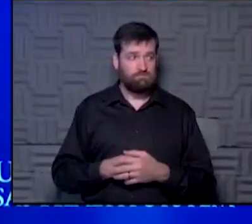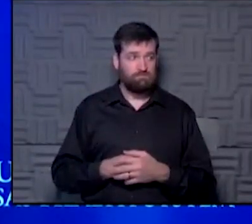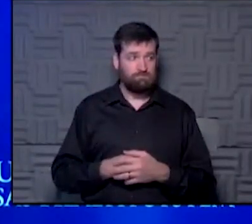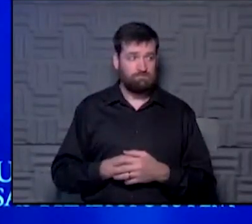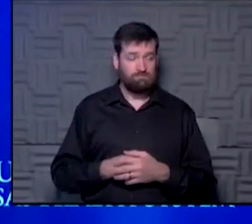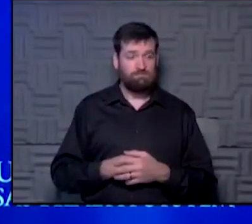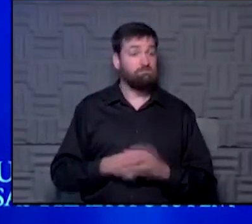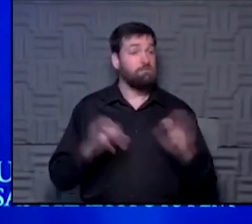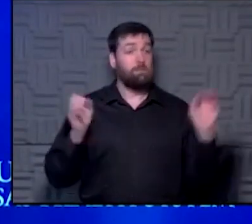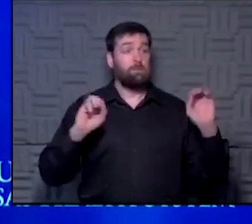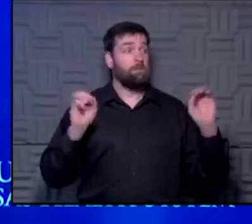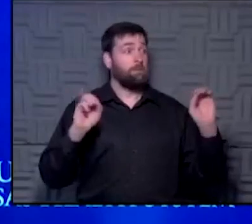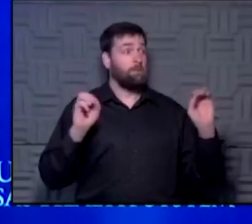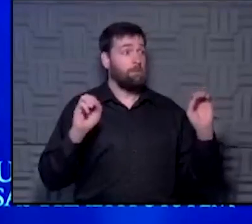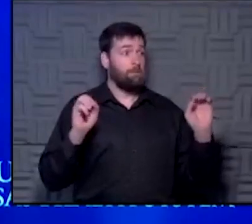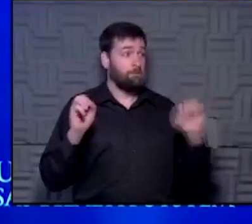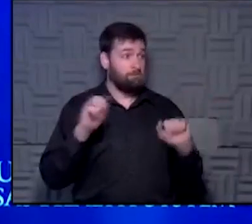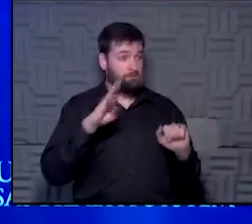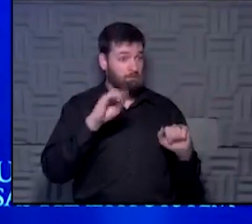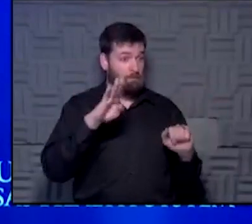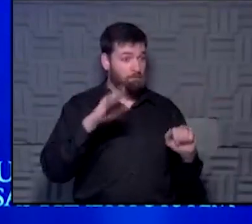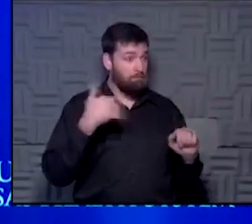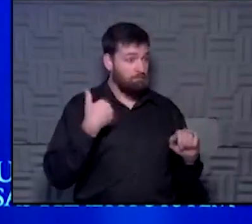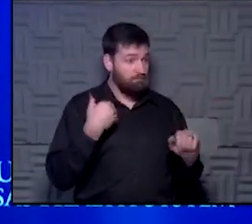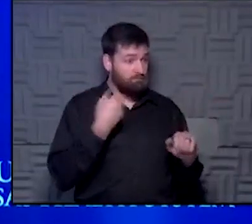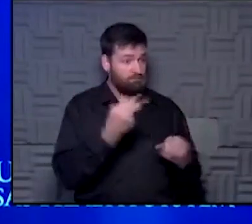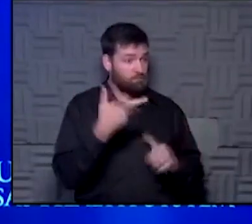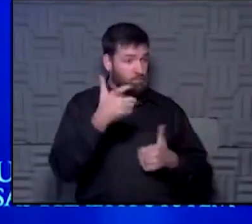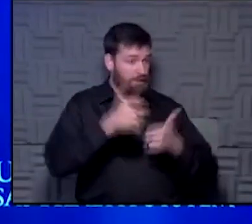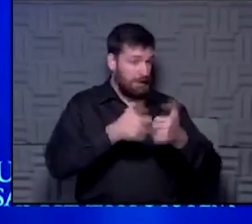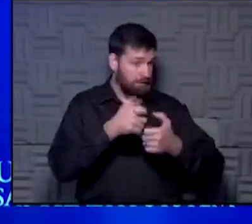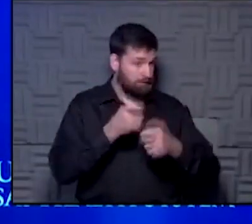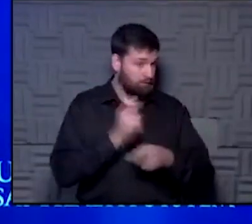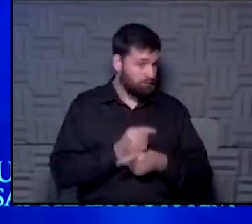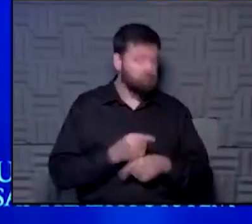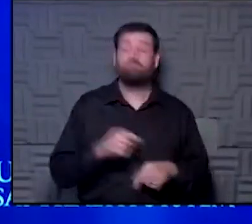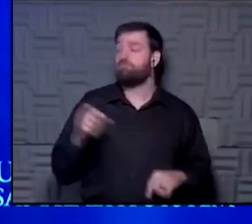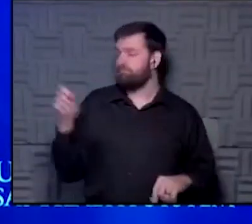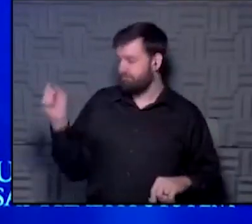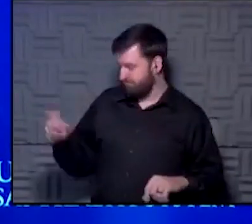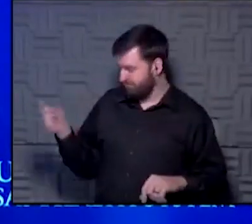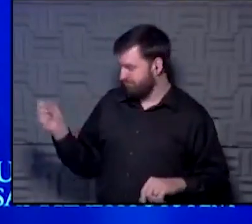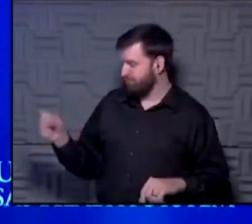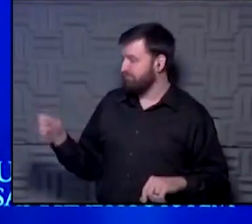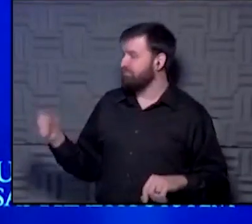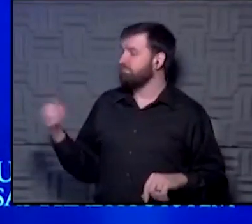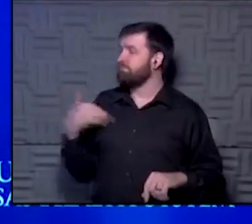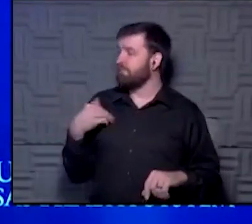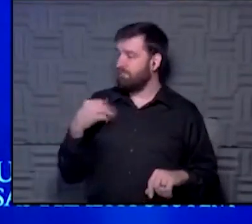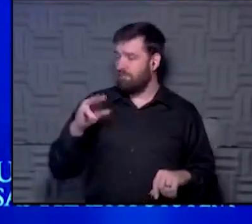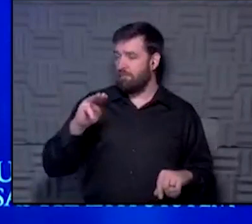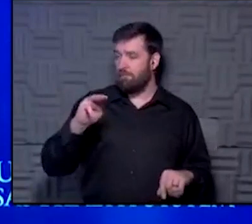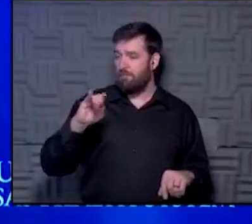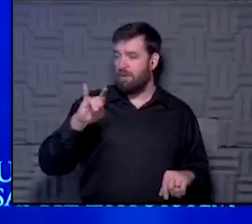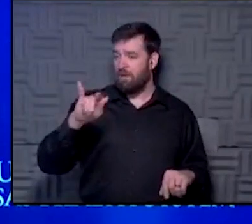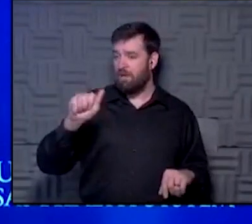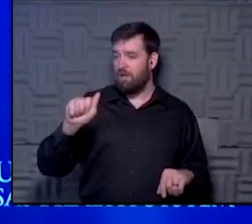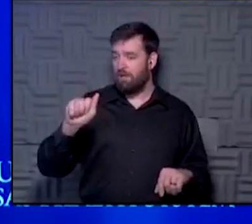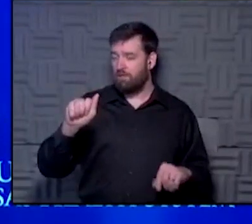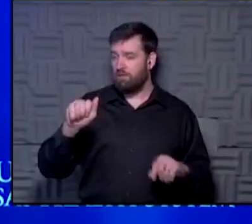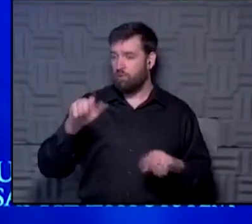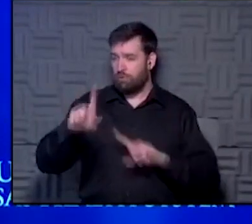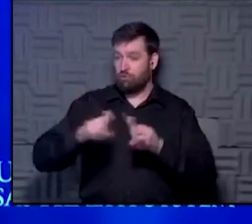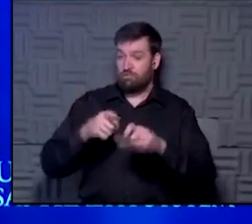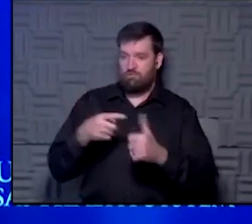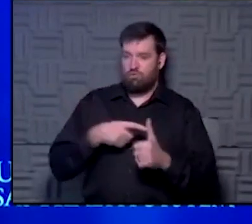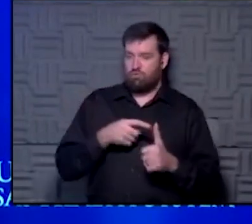I would say we don't, but Bob, I think you got some text today. Well, we do, and I do have a media question. Before we get to